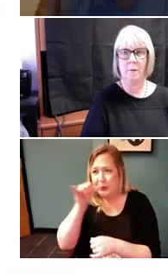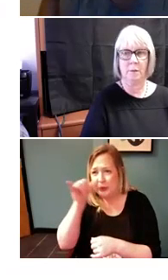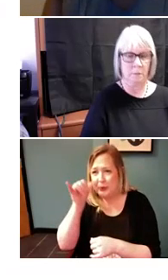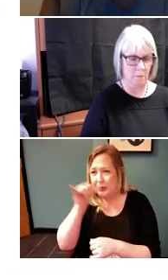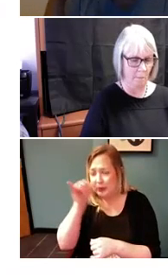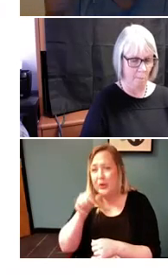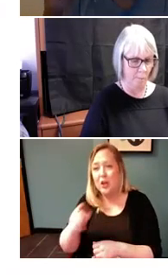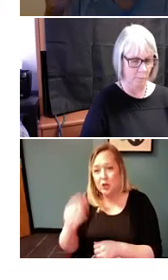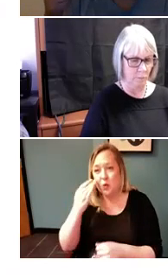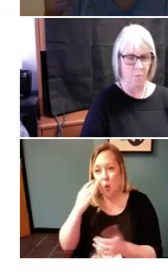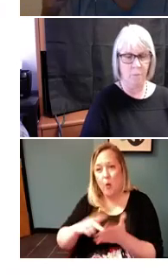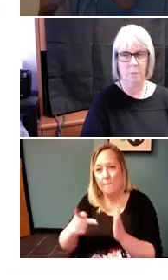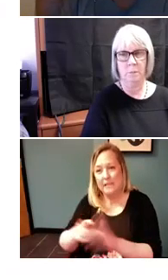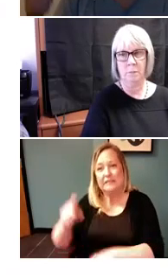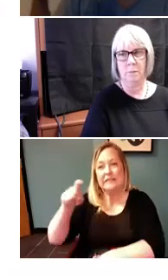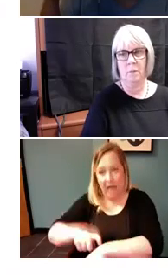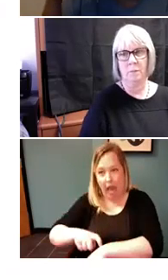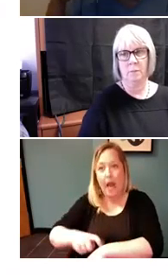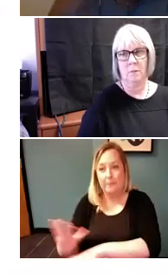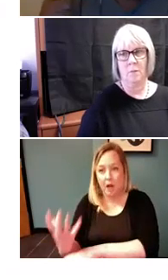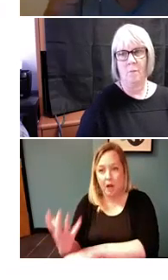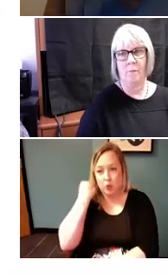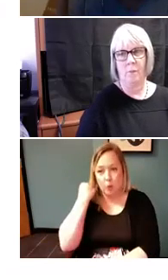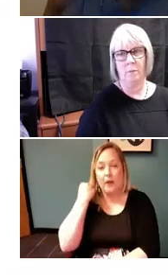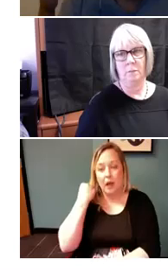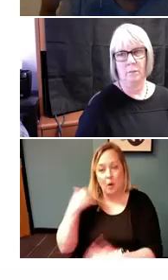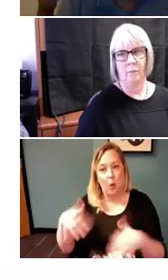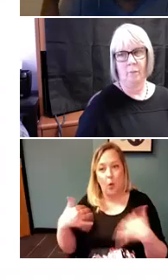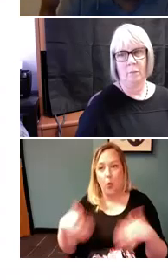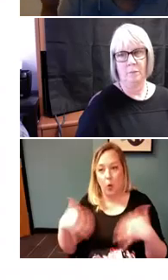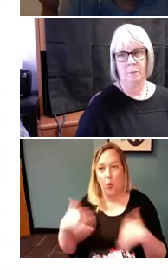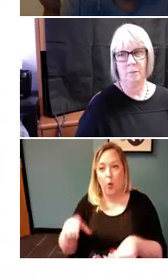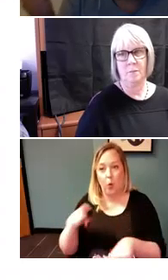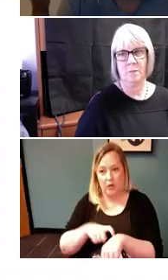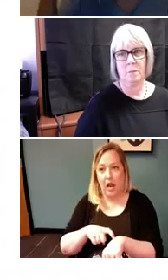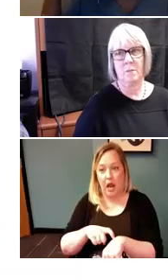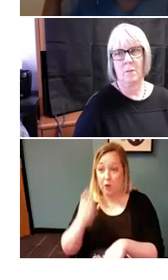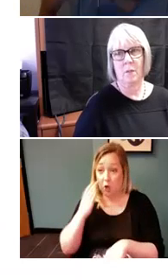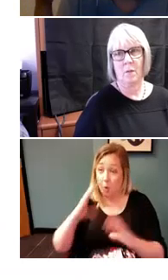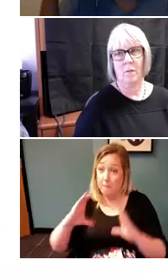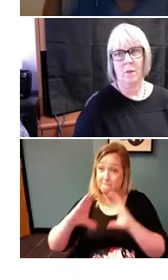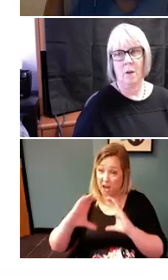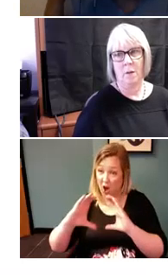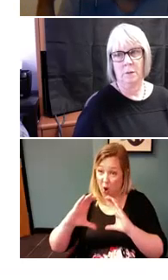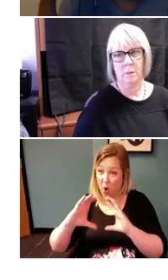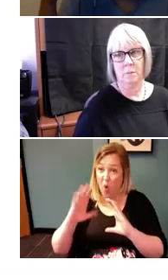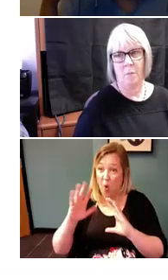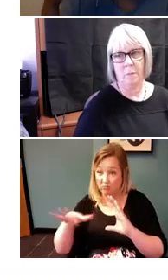sense, time consuming. We have been talking about big O stuff and all of those things.